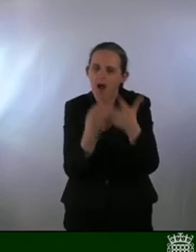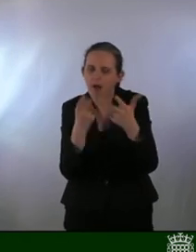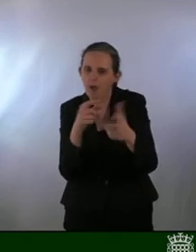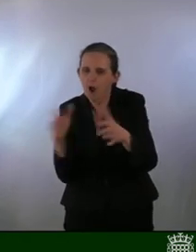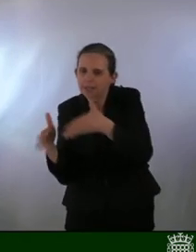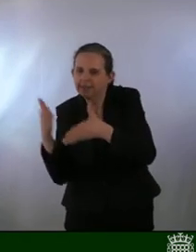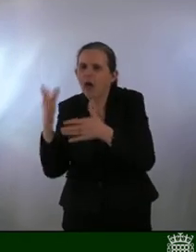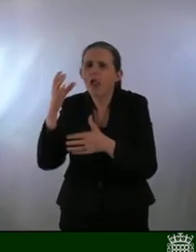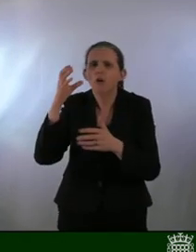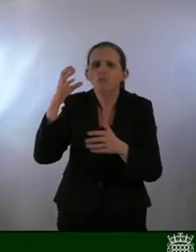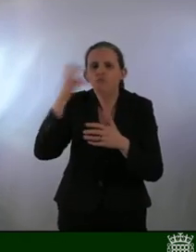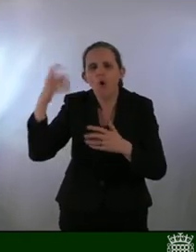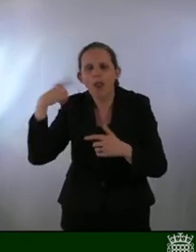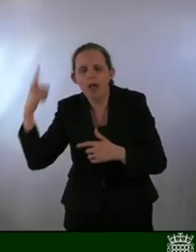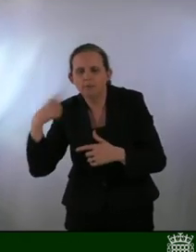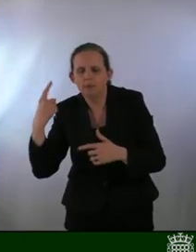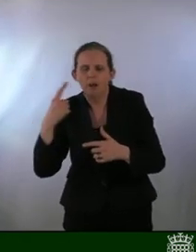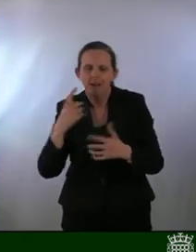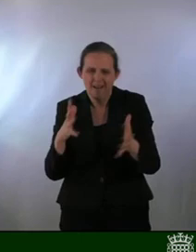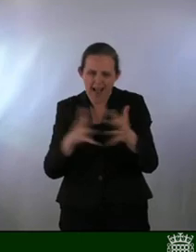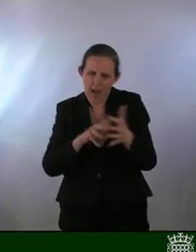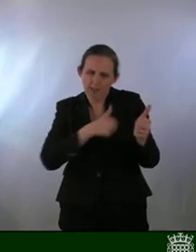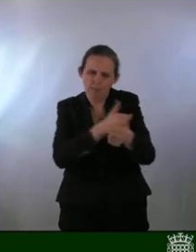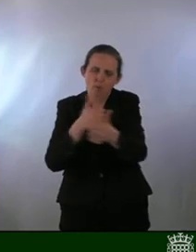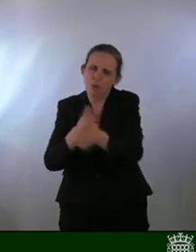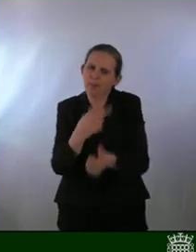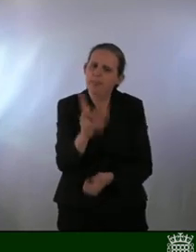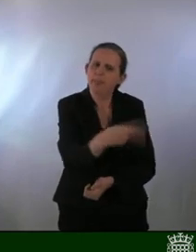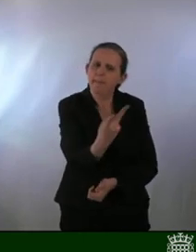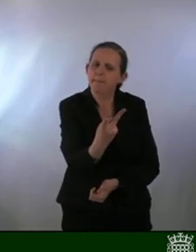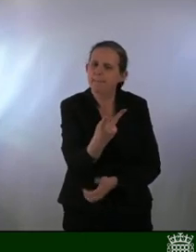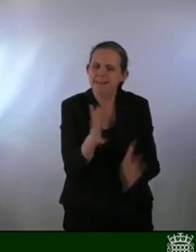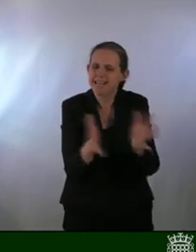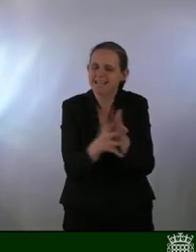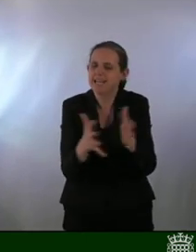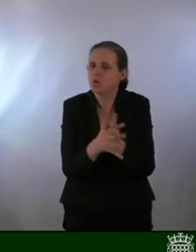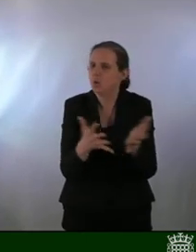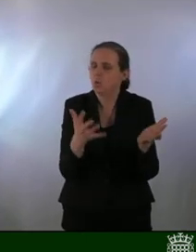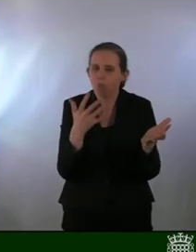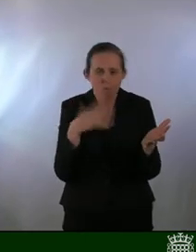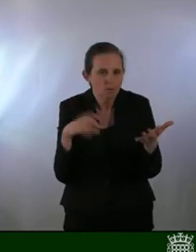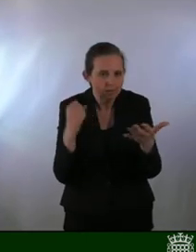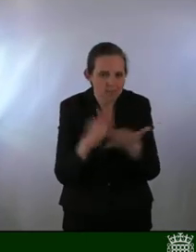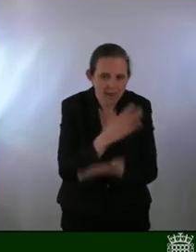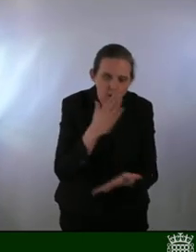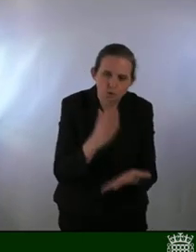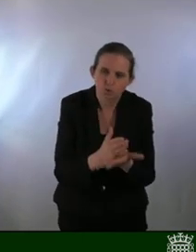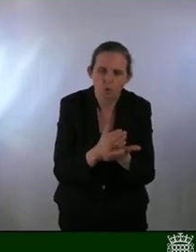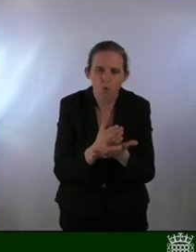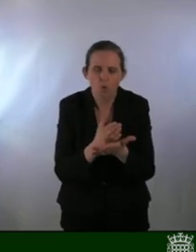State explain what action the government will take to put restrictions on the rising price hikes